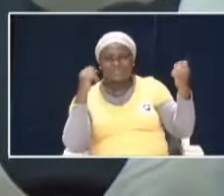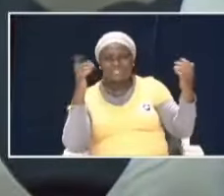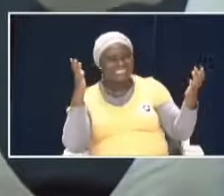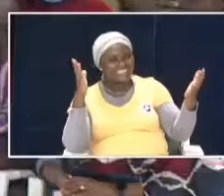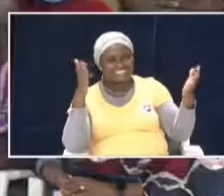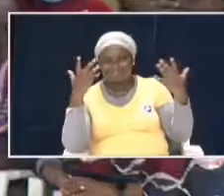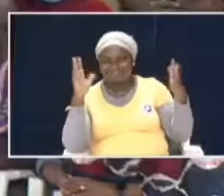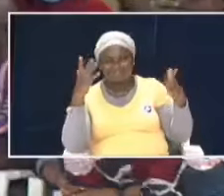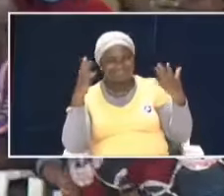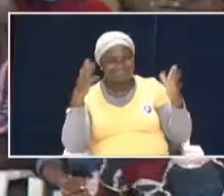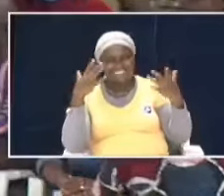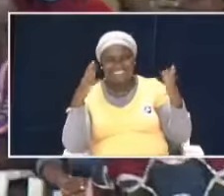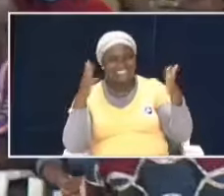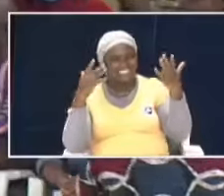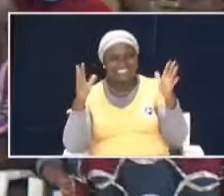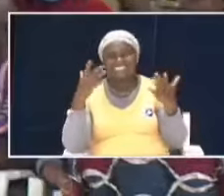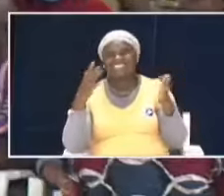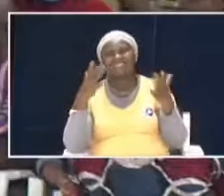Hallelujah.